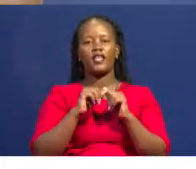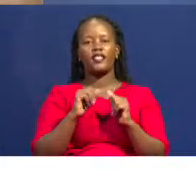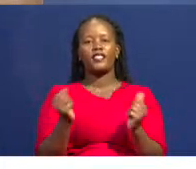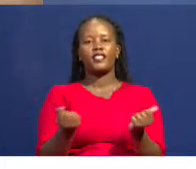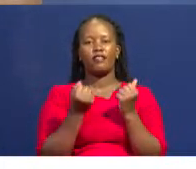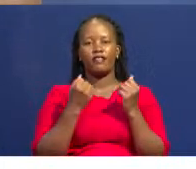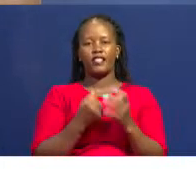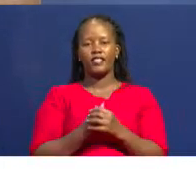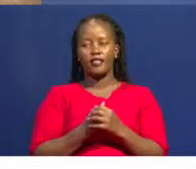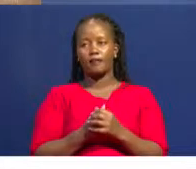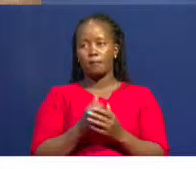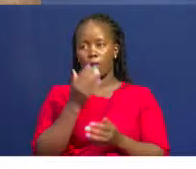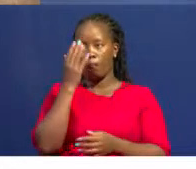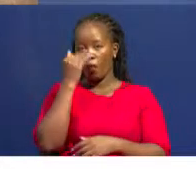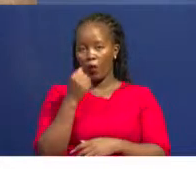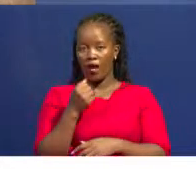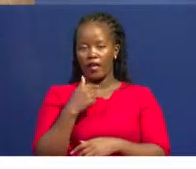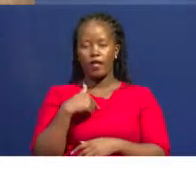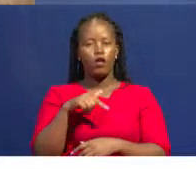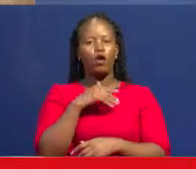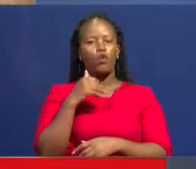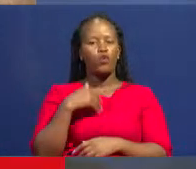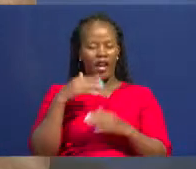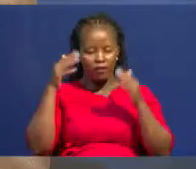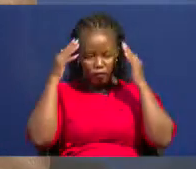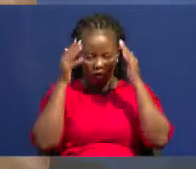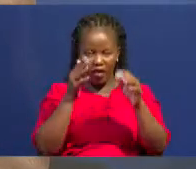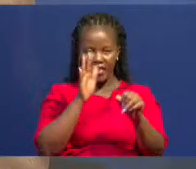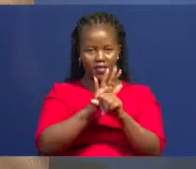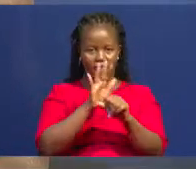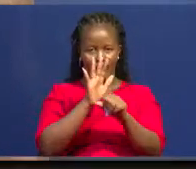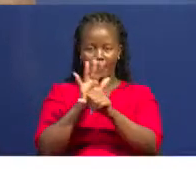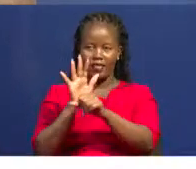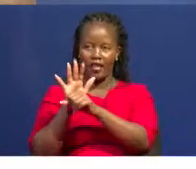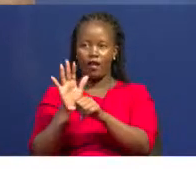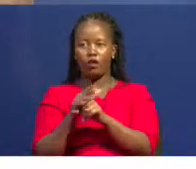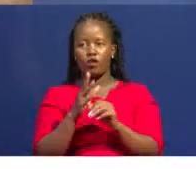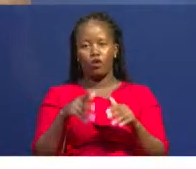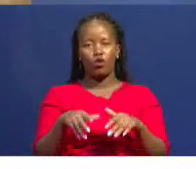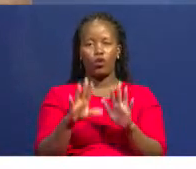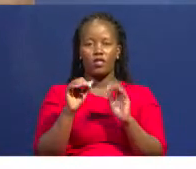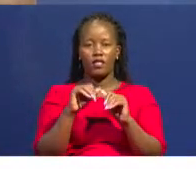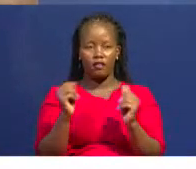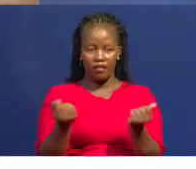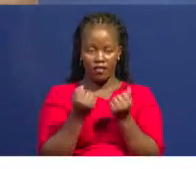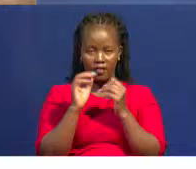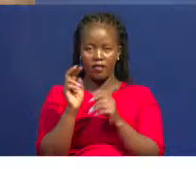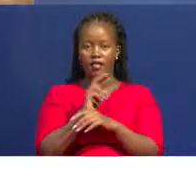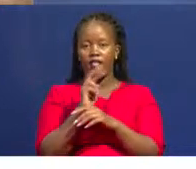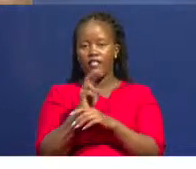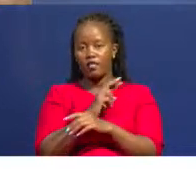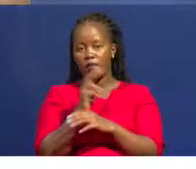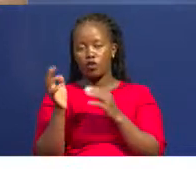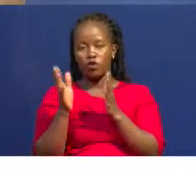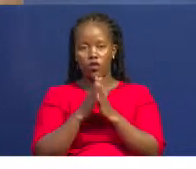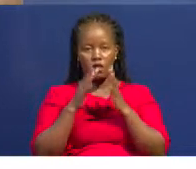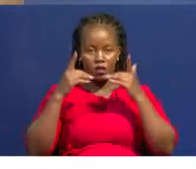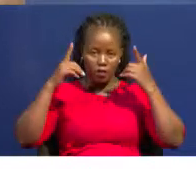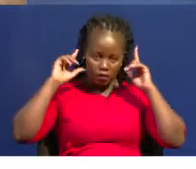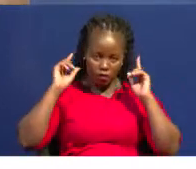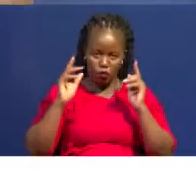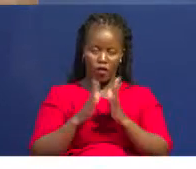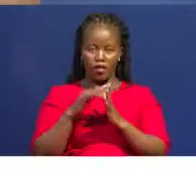Because we are focusing more with the road safety, with inspections and trucks and